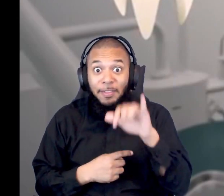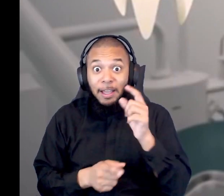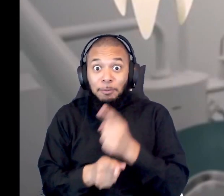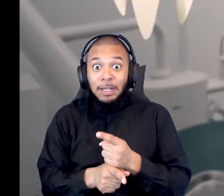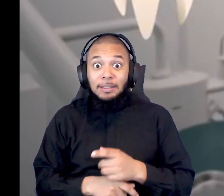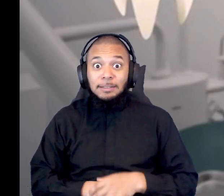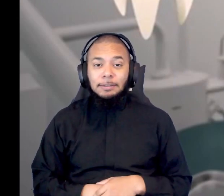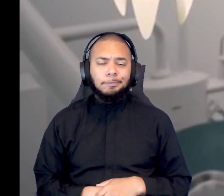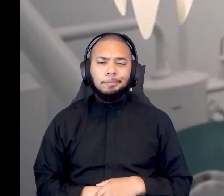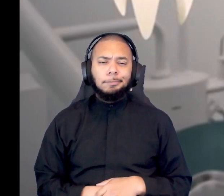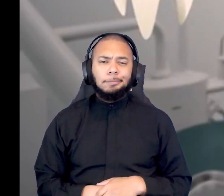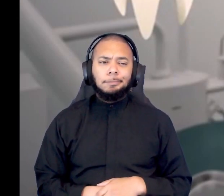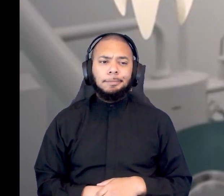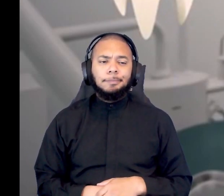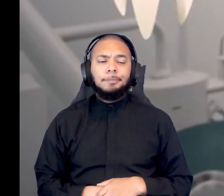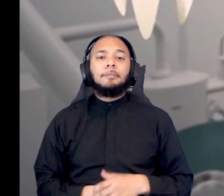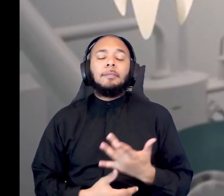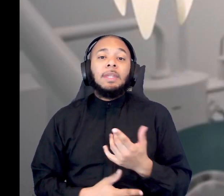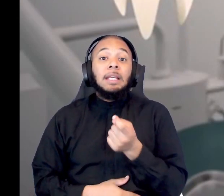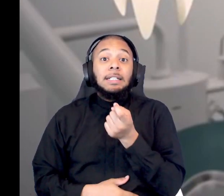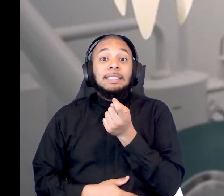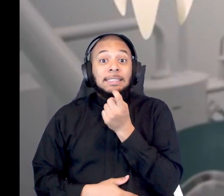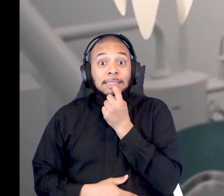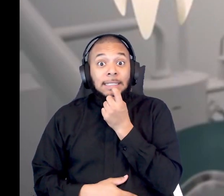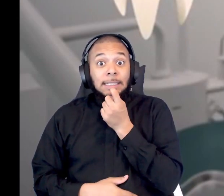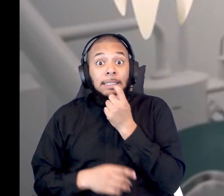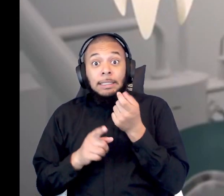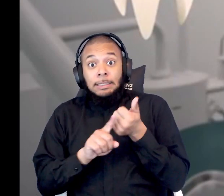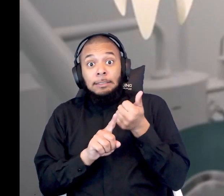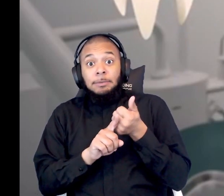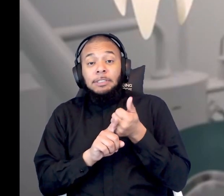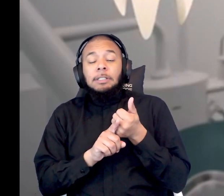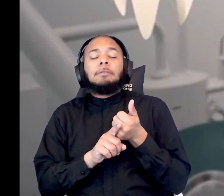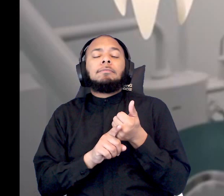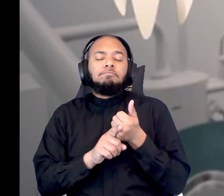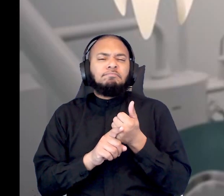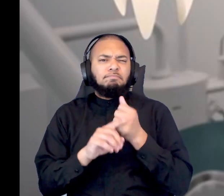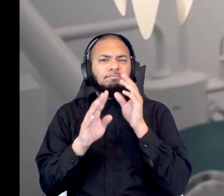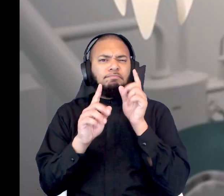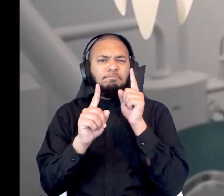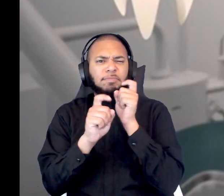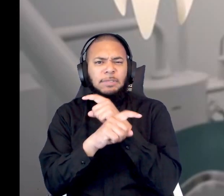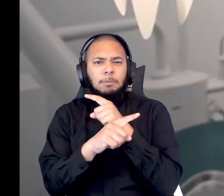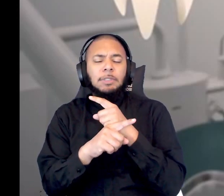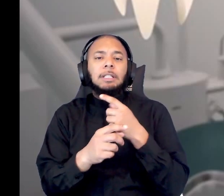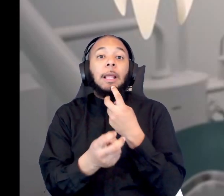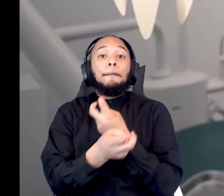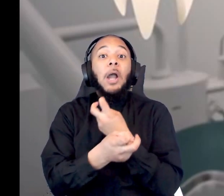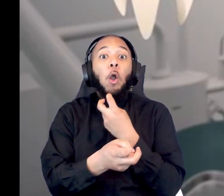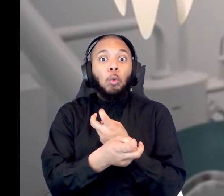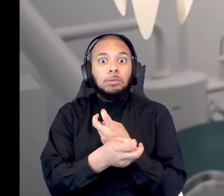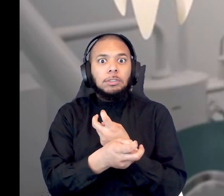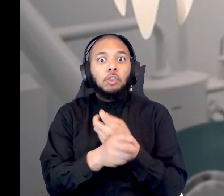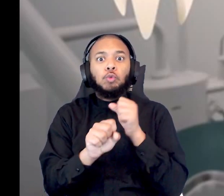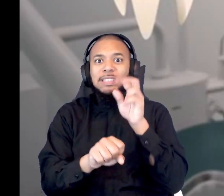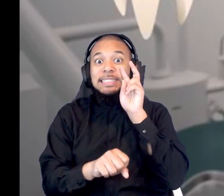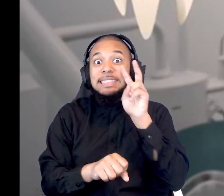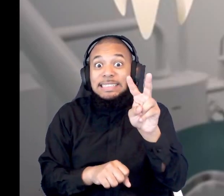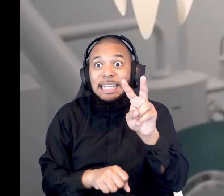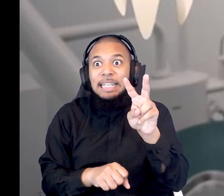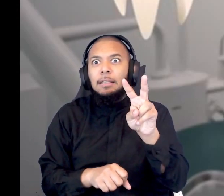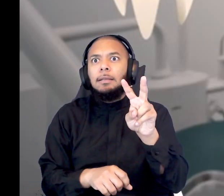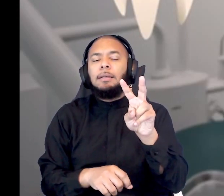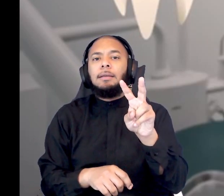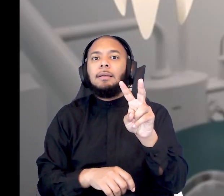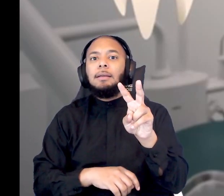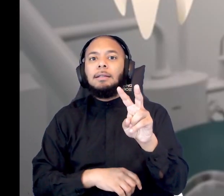and teeth are rather complex creatures. They're actually bones that are in your mouth. They're like visible bones.